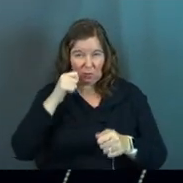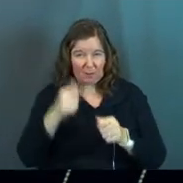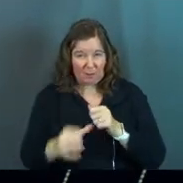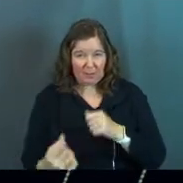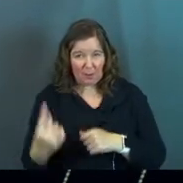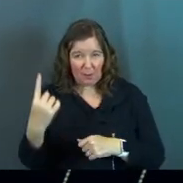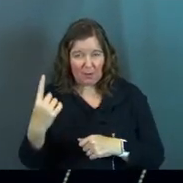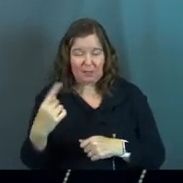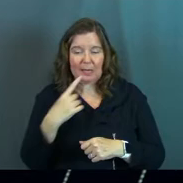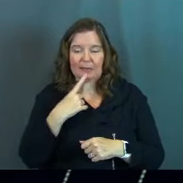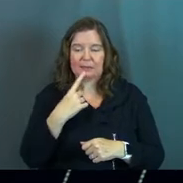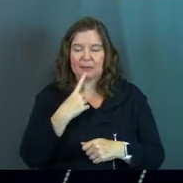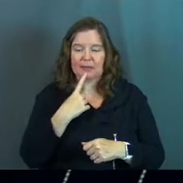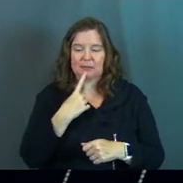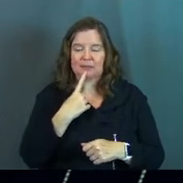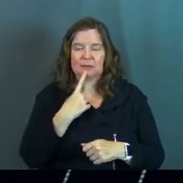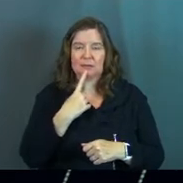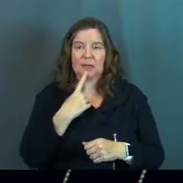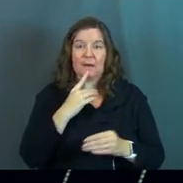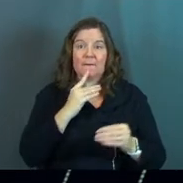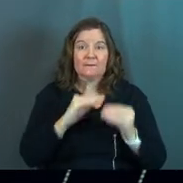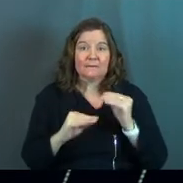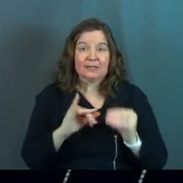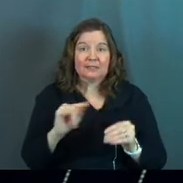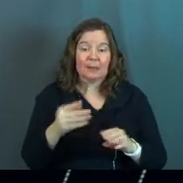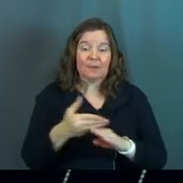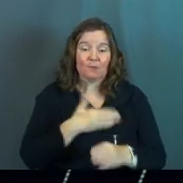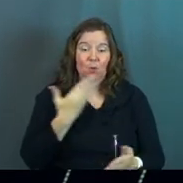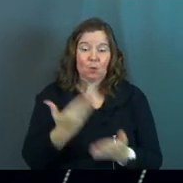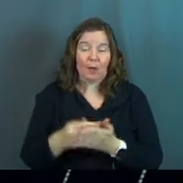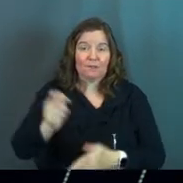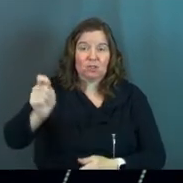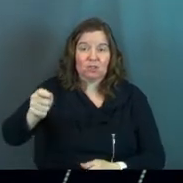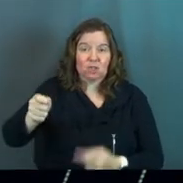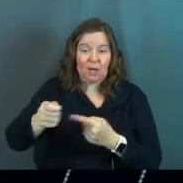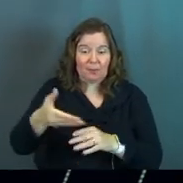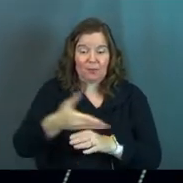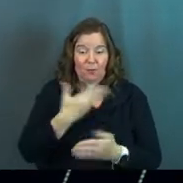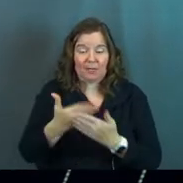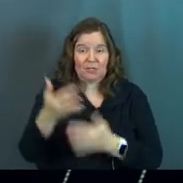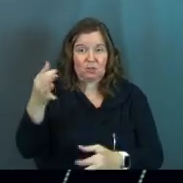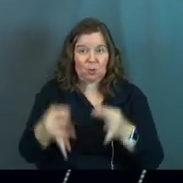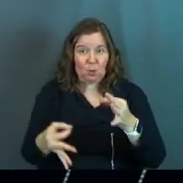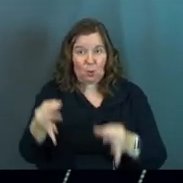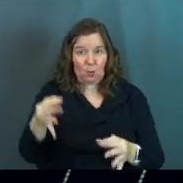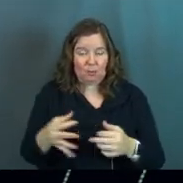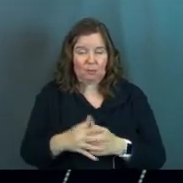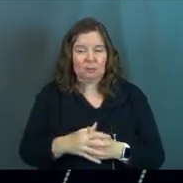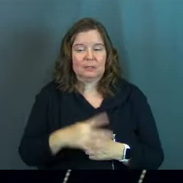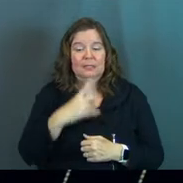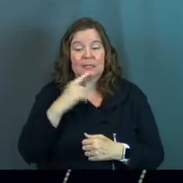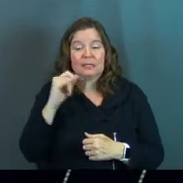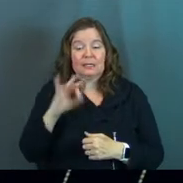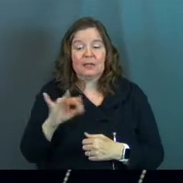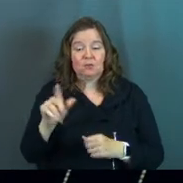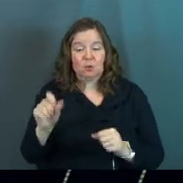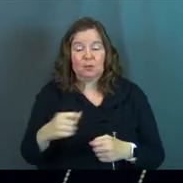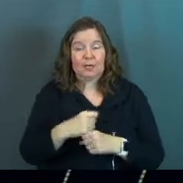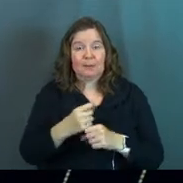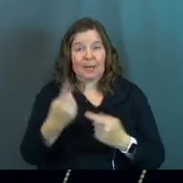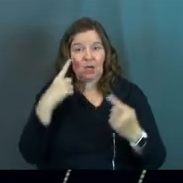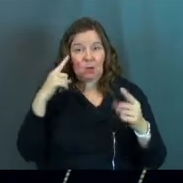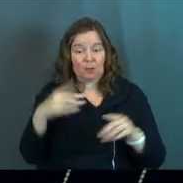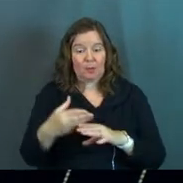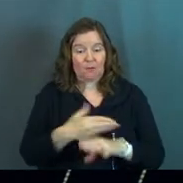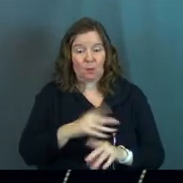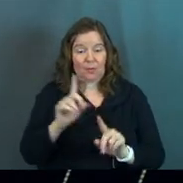particular one? And he says, fix it before you get to the judge, before you get to the court hearing. He says, if you can make an